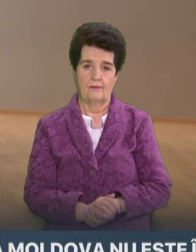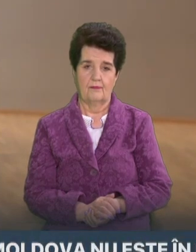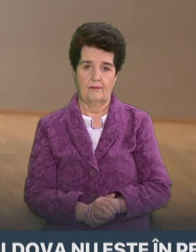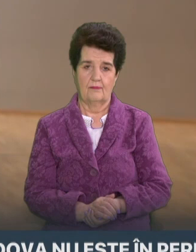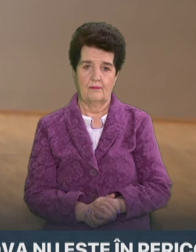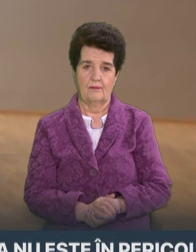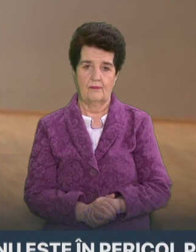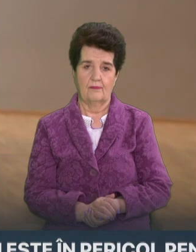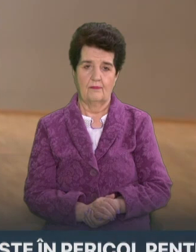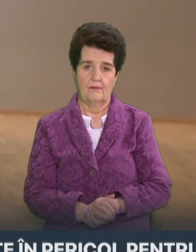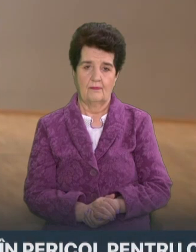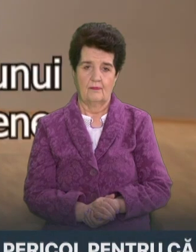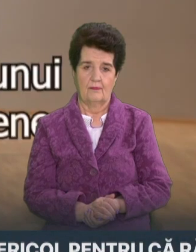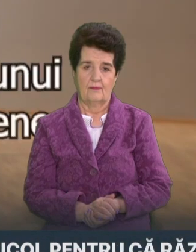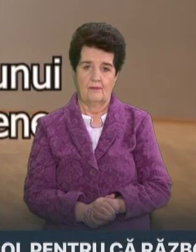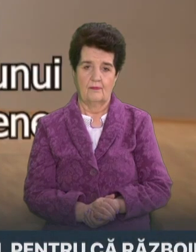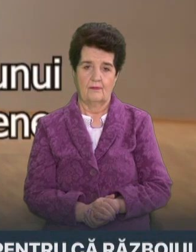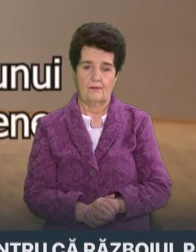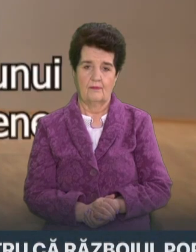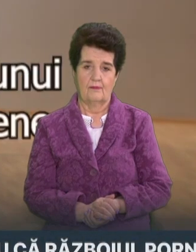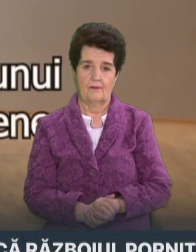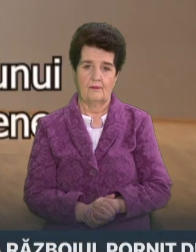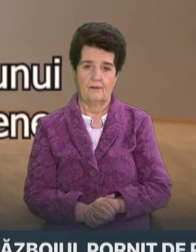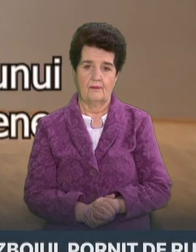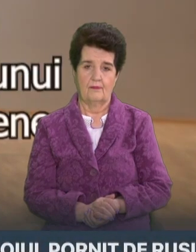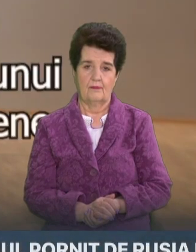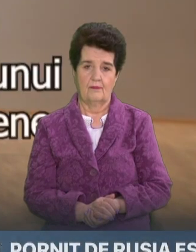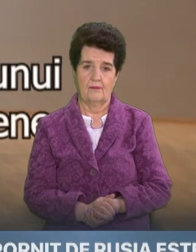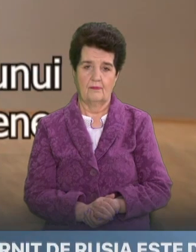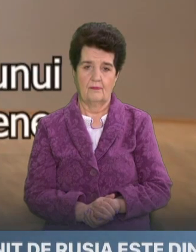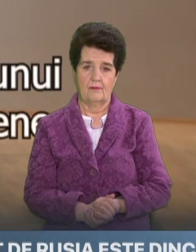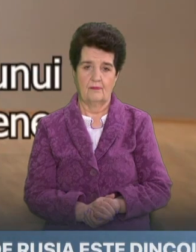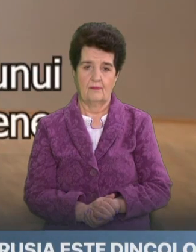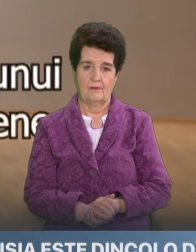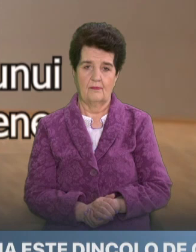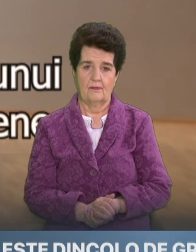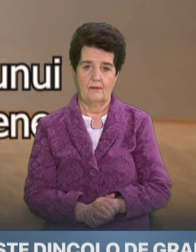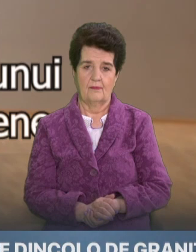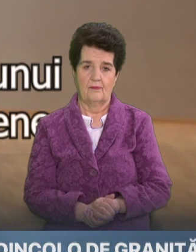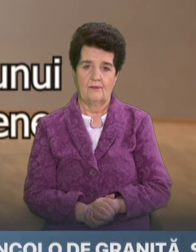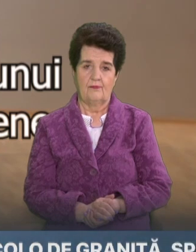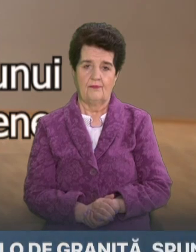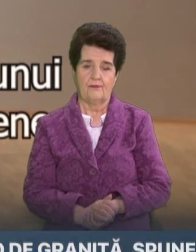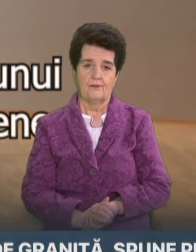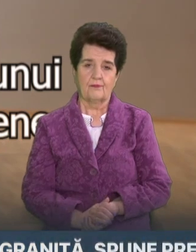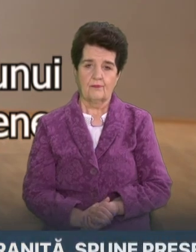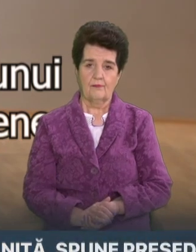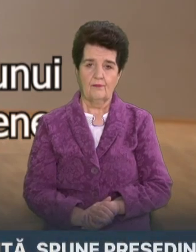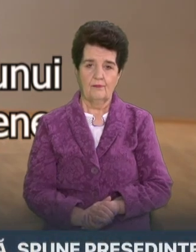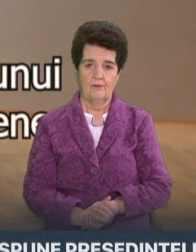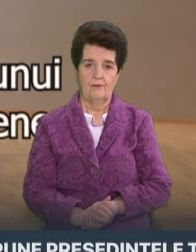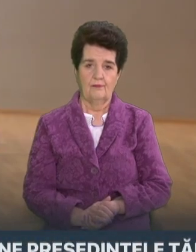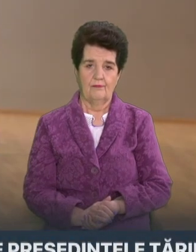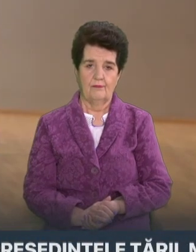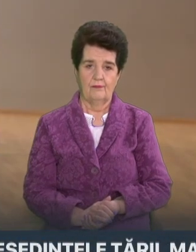record time, perhaps in the fastest process of sanctions creation since the creation of the sanctions regimes within the